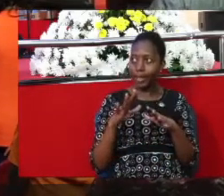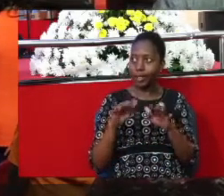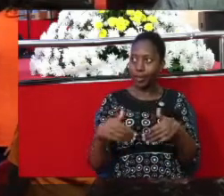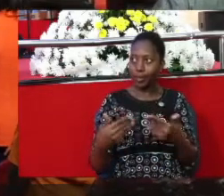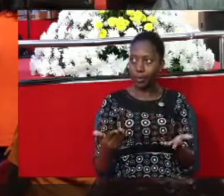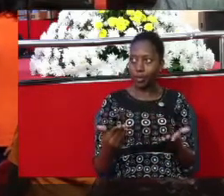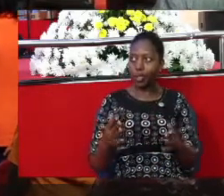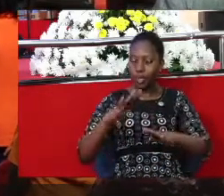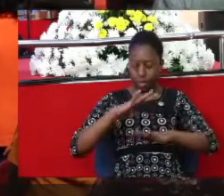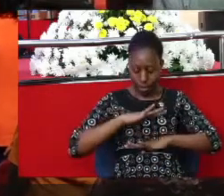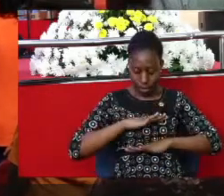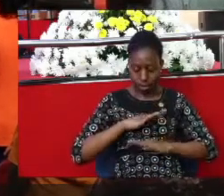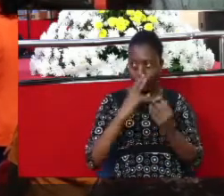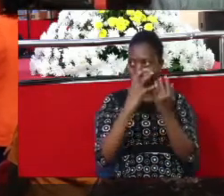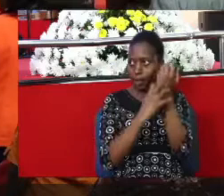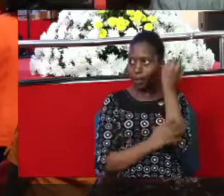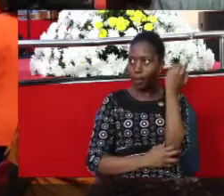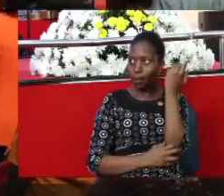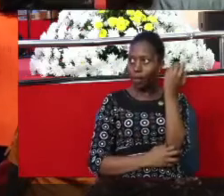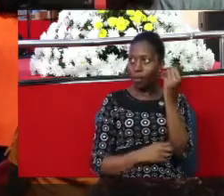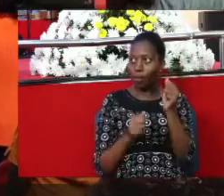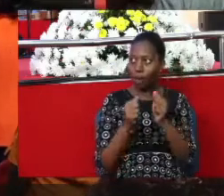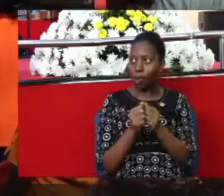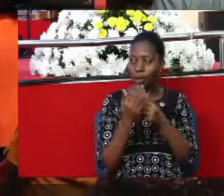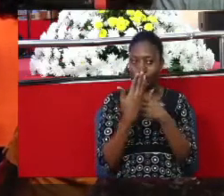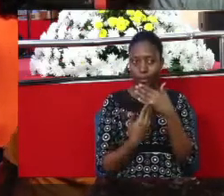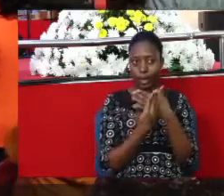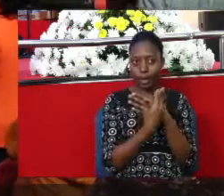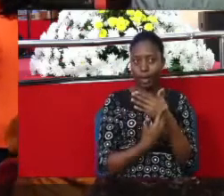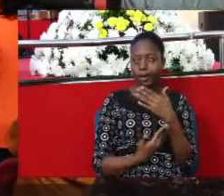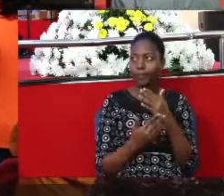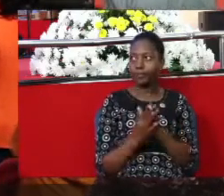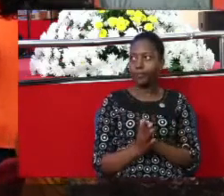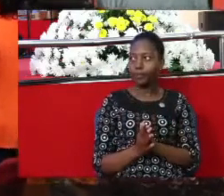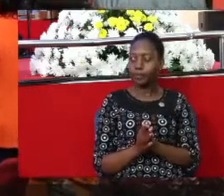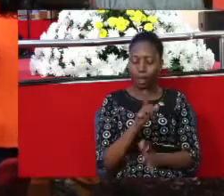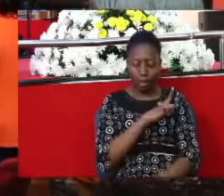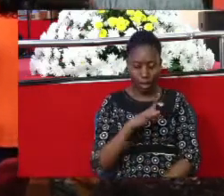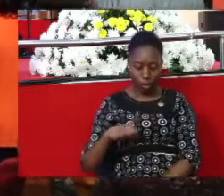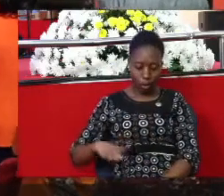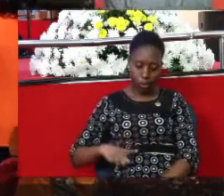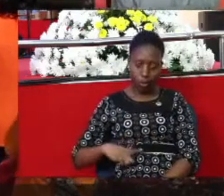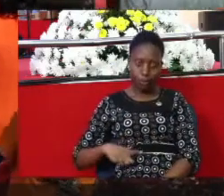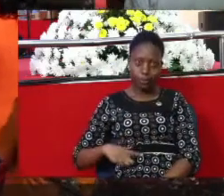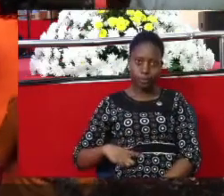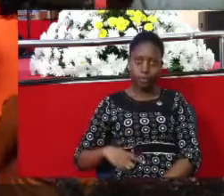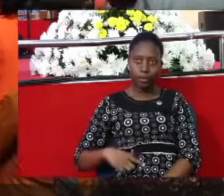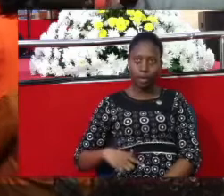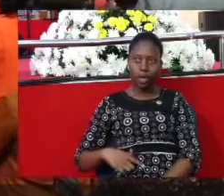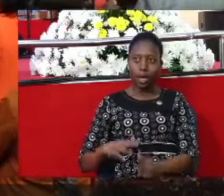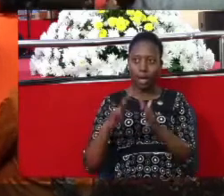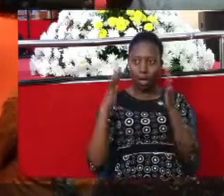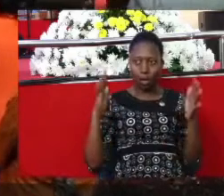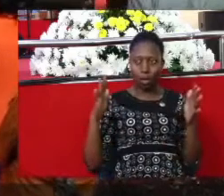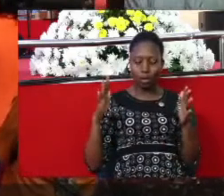her poor with bread. Hallelujah. Let's declare together, the Lord will abundantly